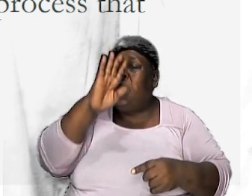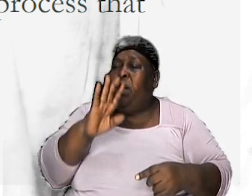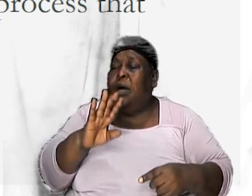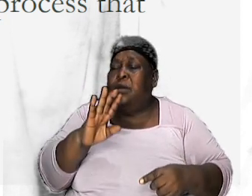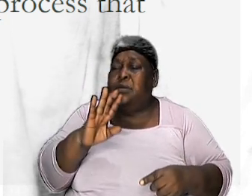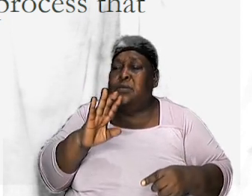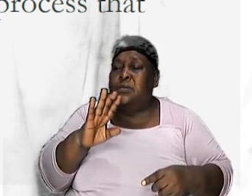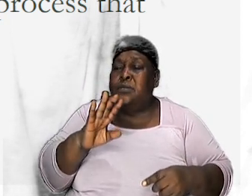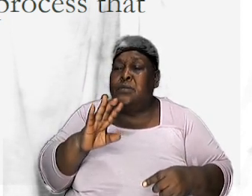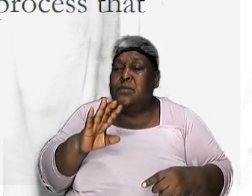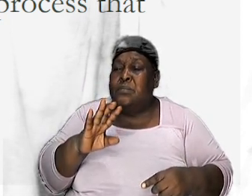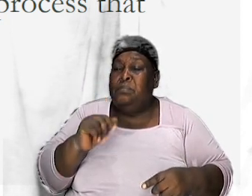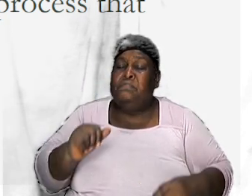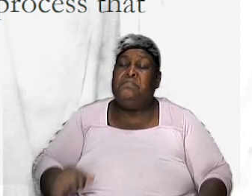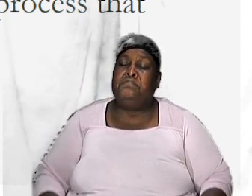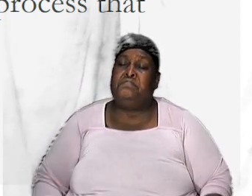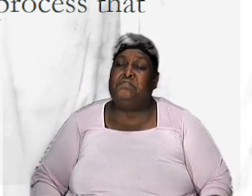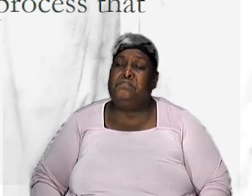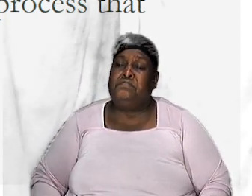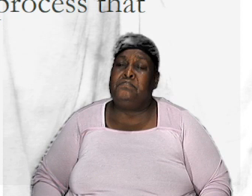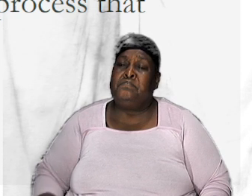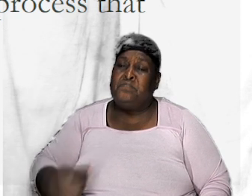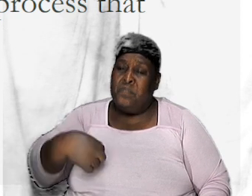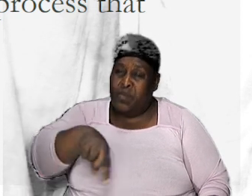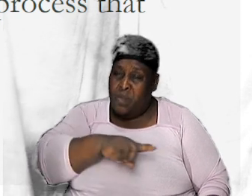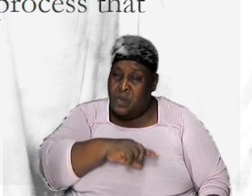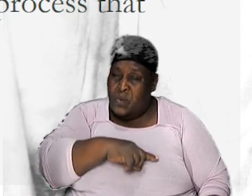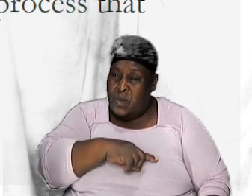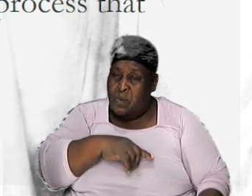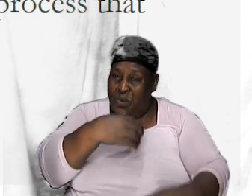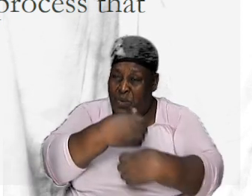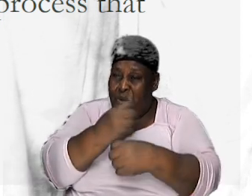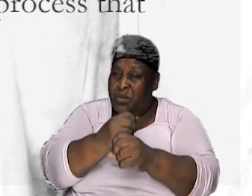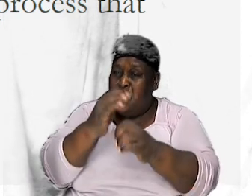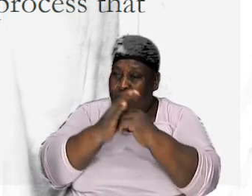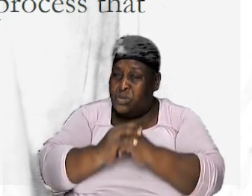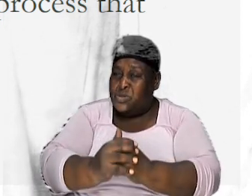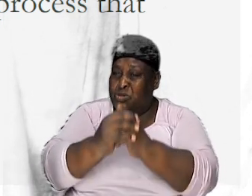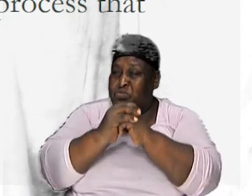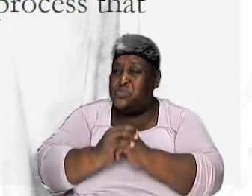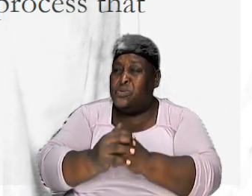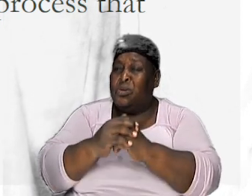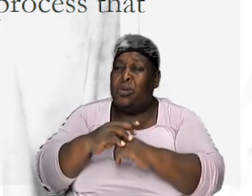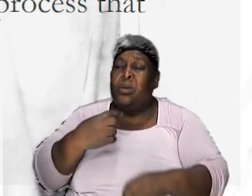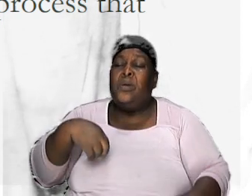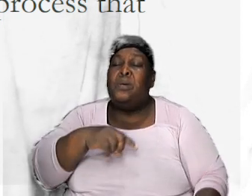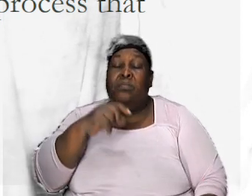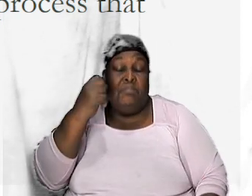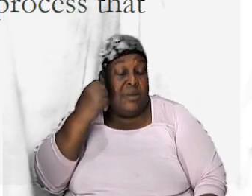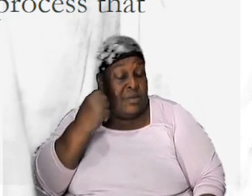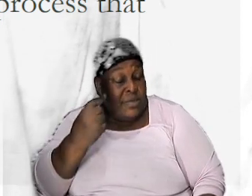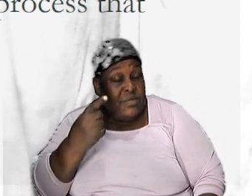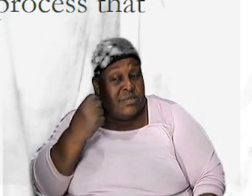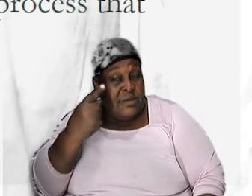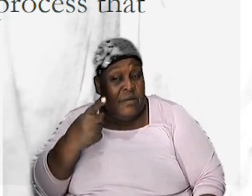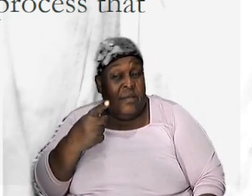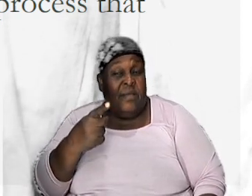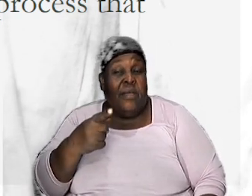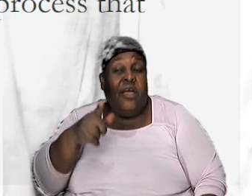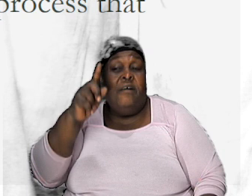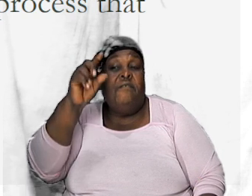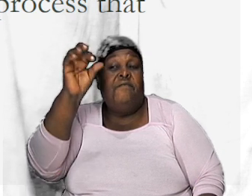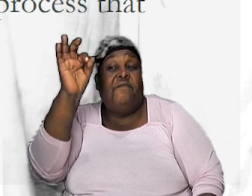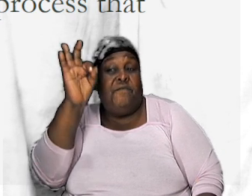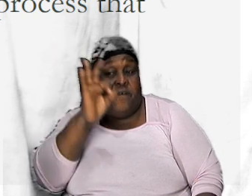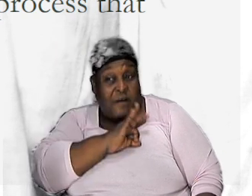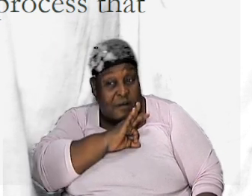fact that we were created to worship, you must understand that there are false worship out